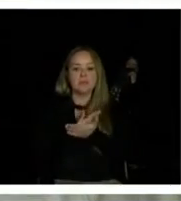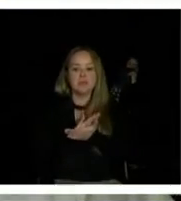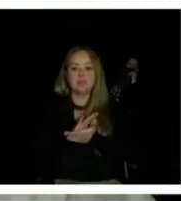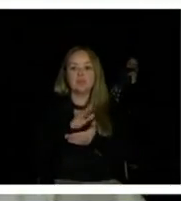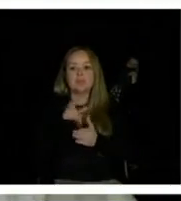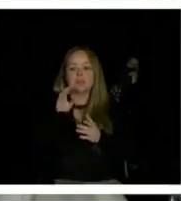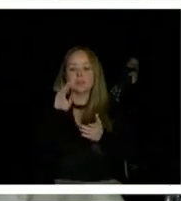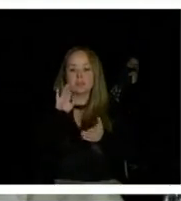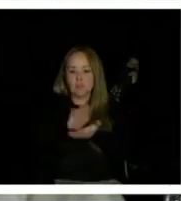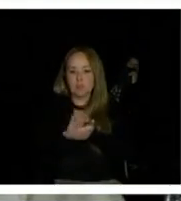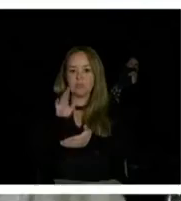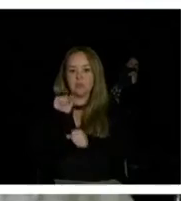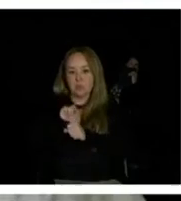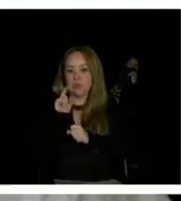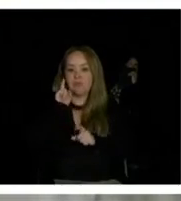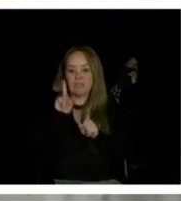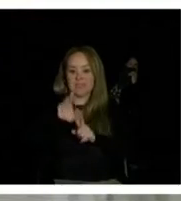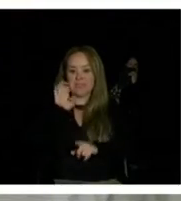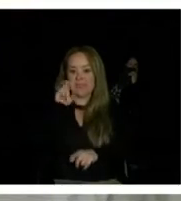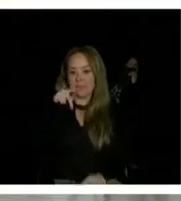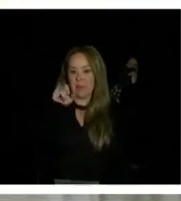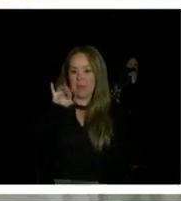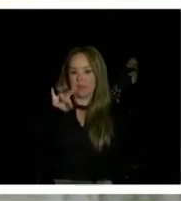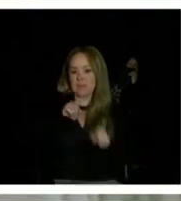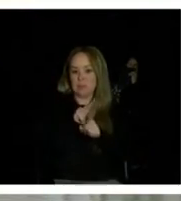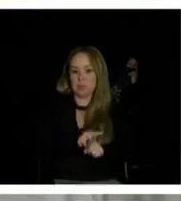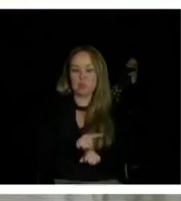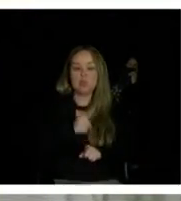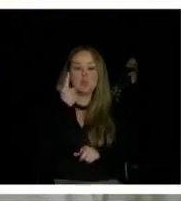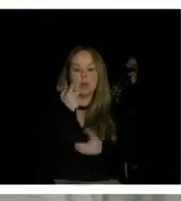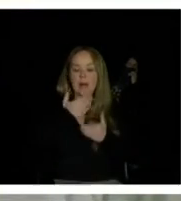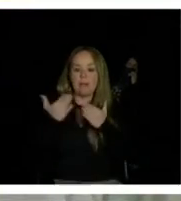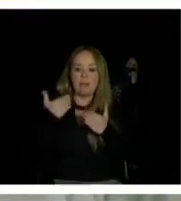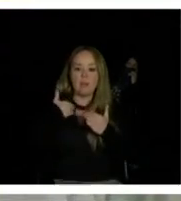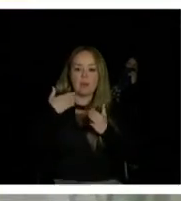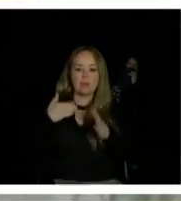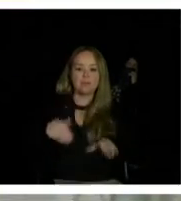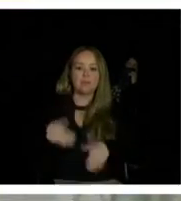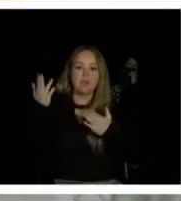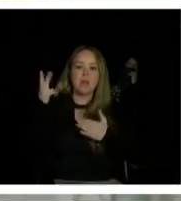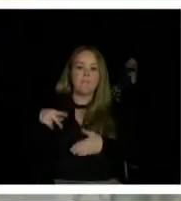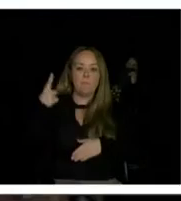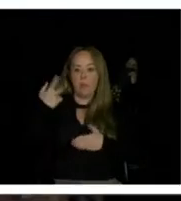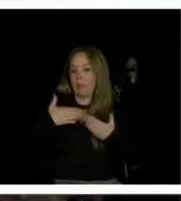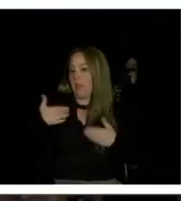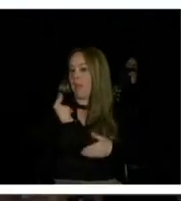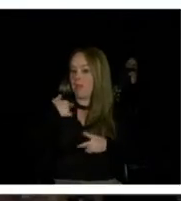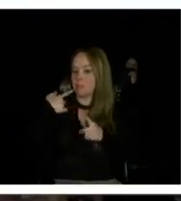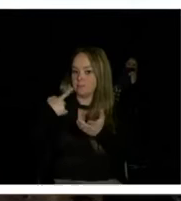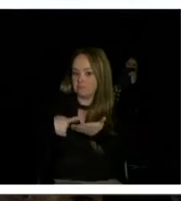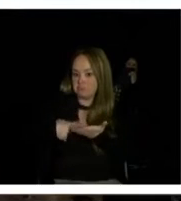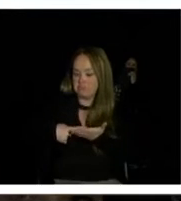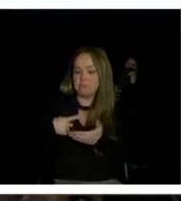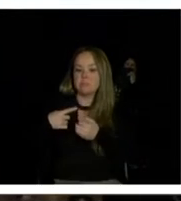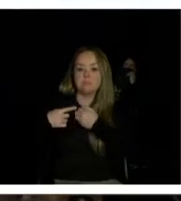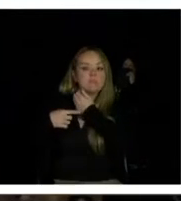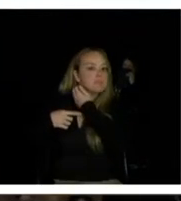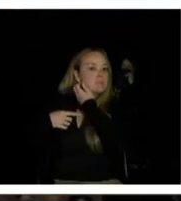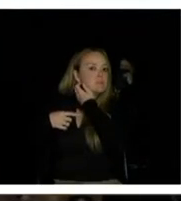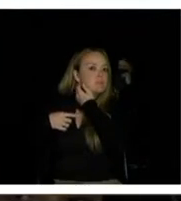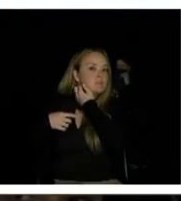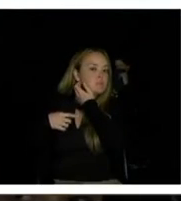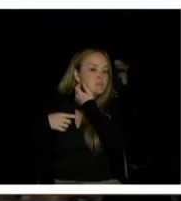as one of them. The major thing that we brought up, or I brought up in the